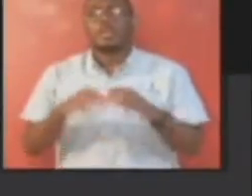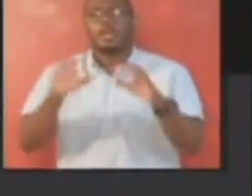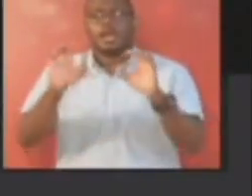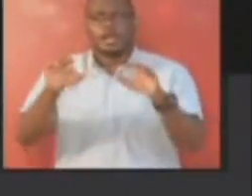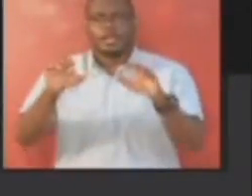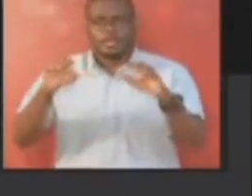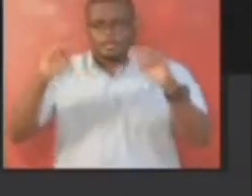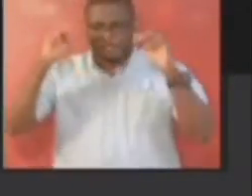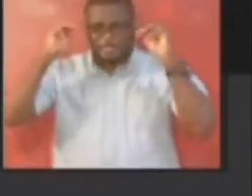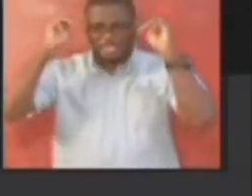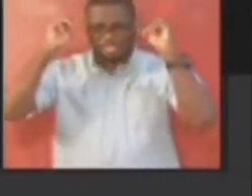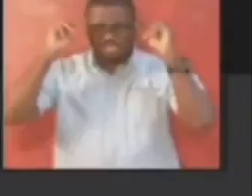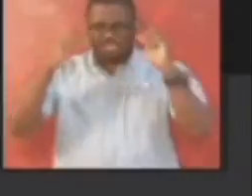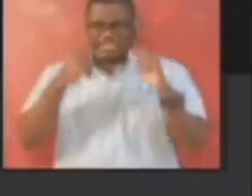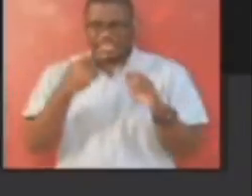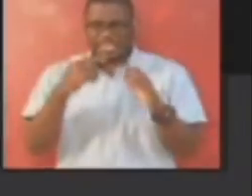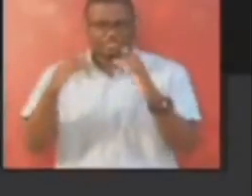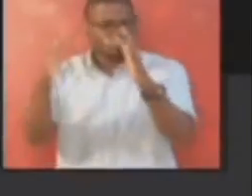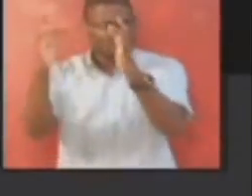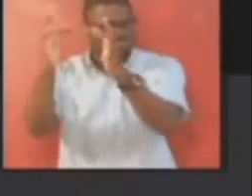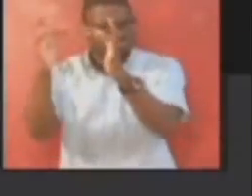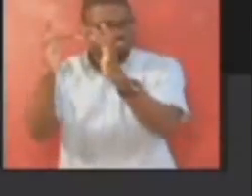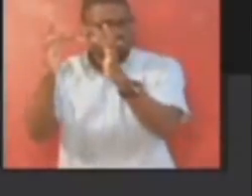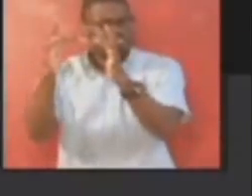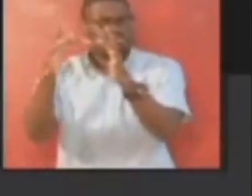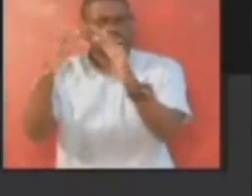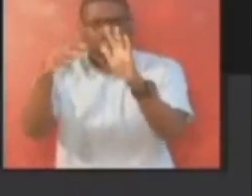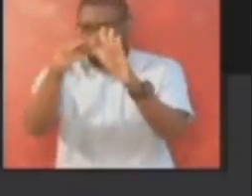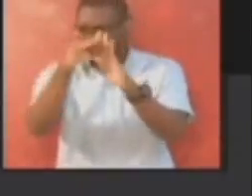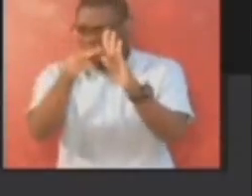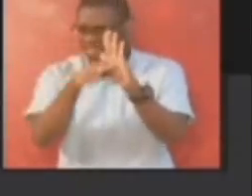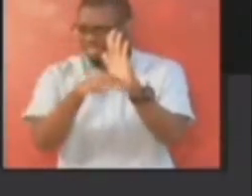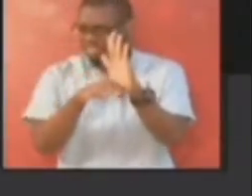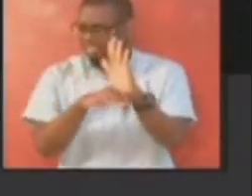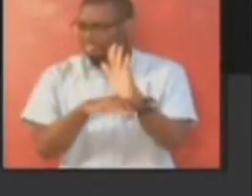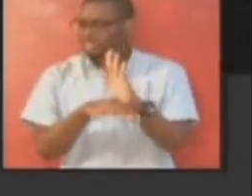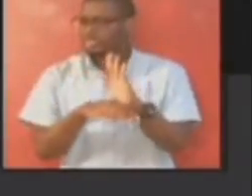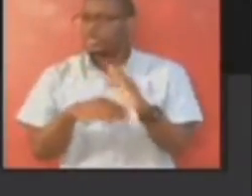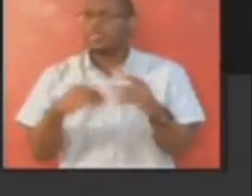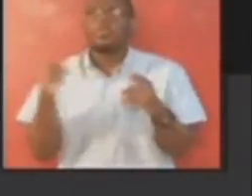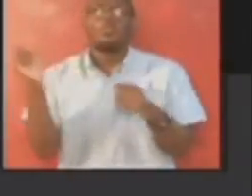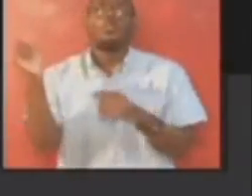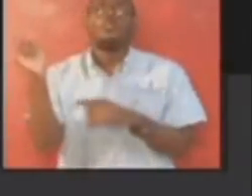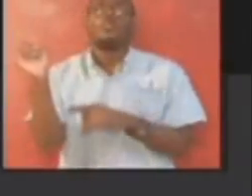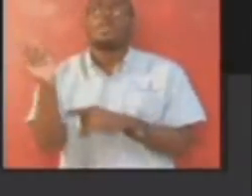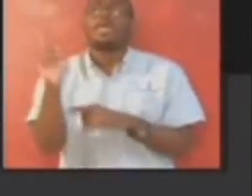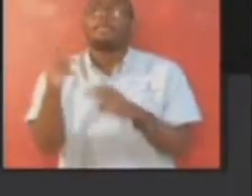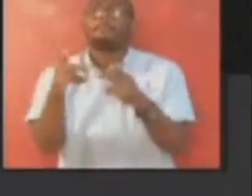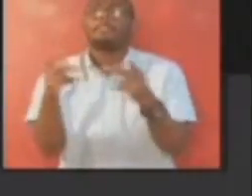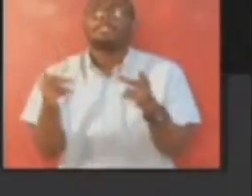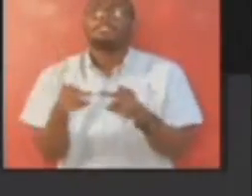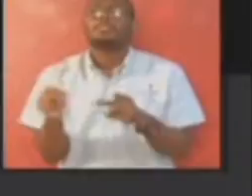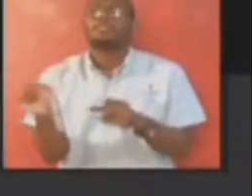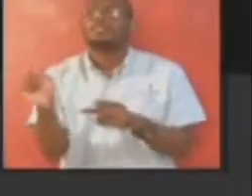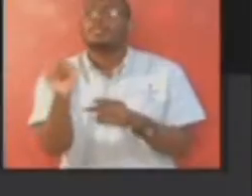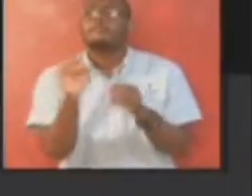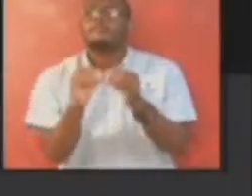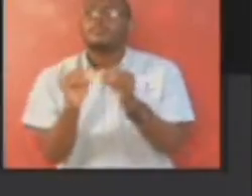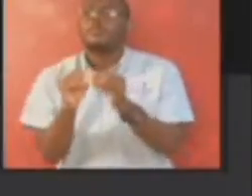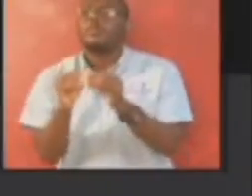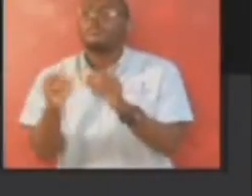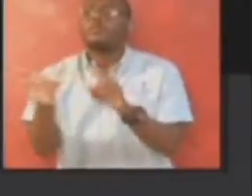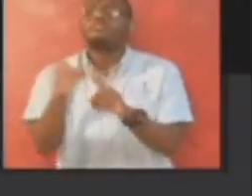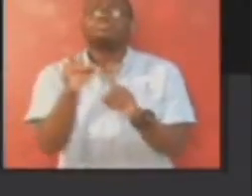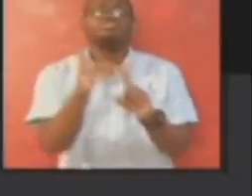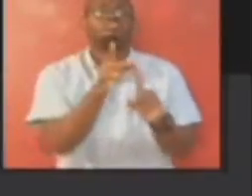contact tracing exercises, where are some of the places where we are seeing persons contracting the virus now? And I asked that because